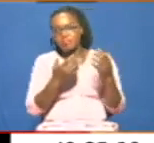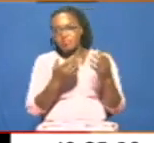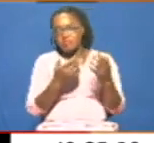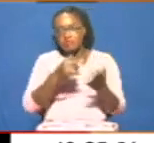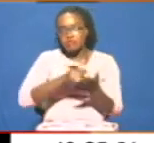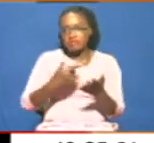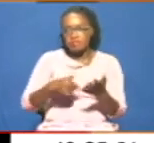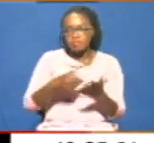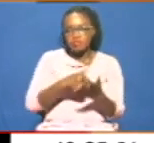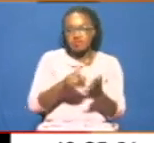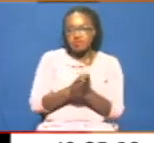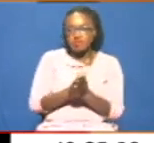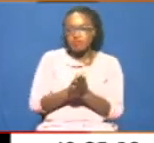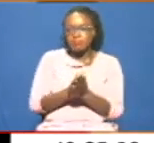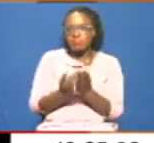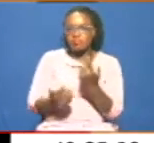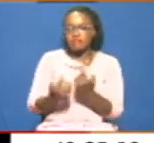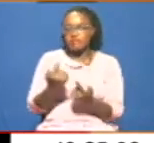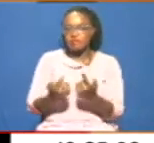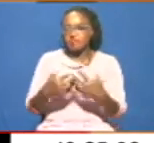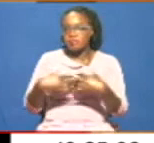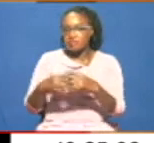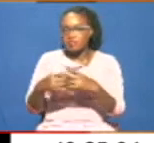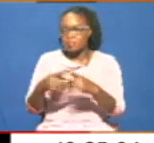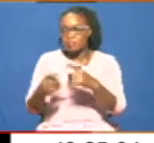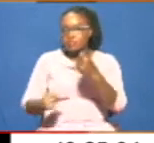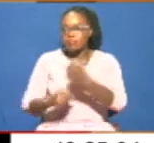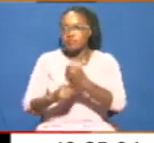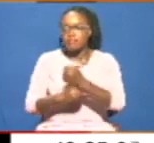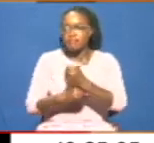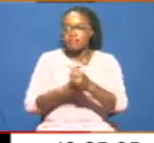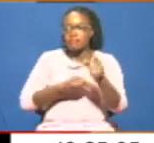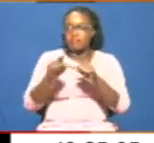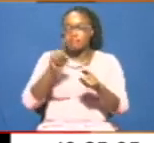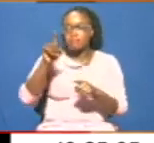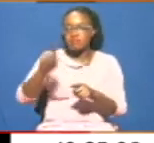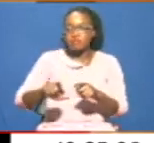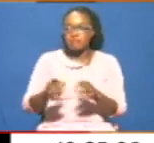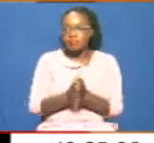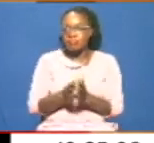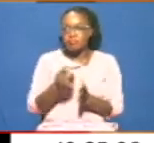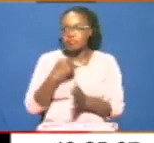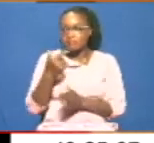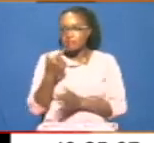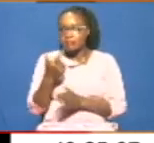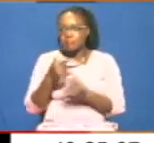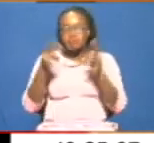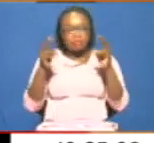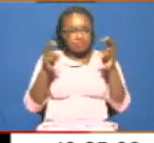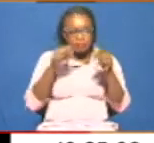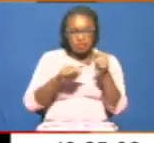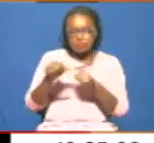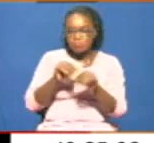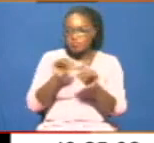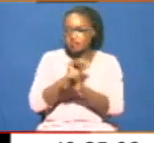Mm-hmm. But we must be supported in that journey. And what I keep saying is the issue about clean